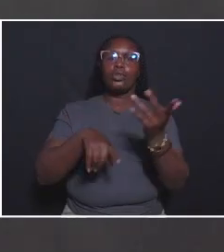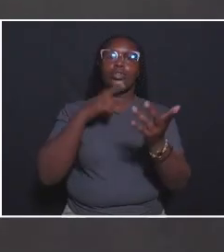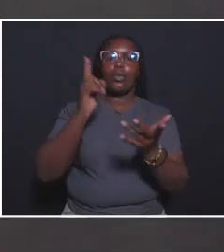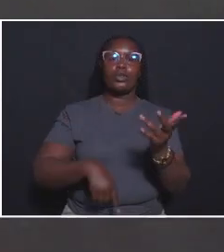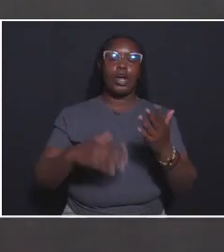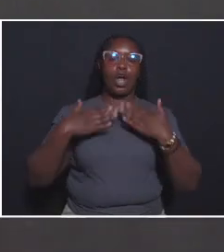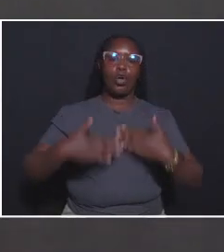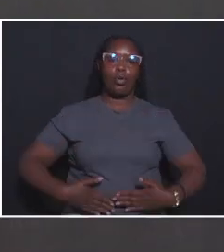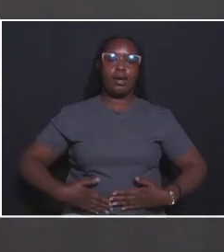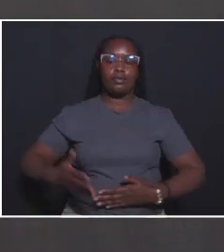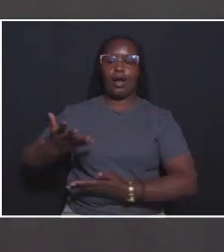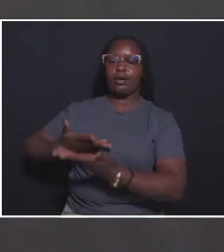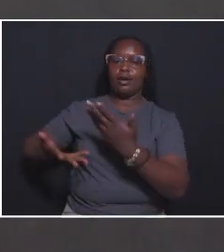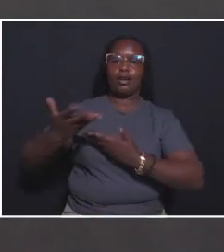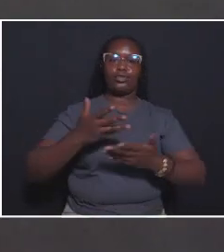with objects.